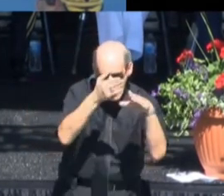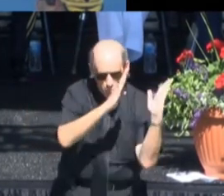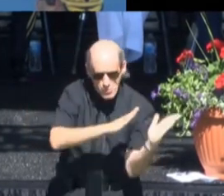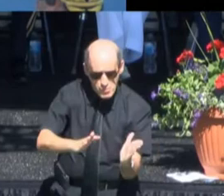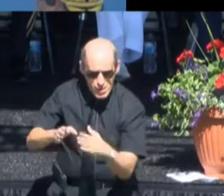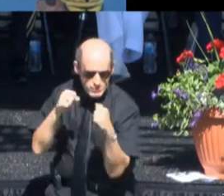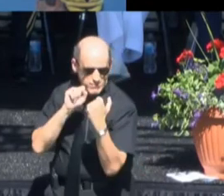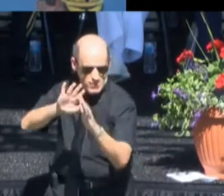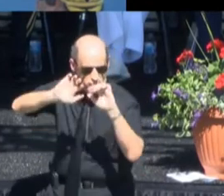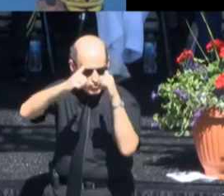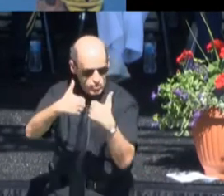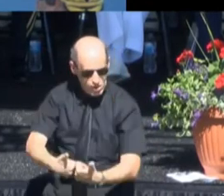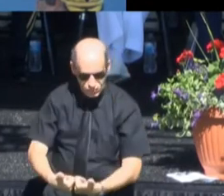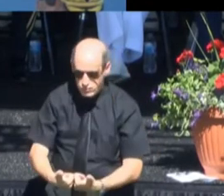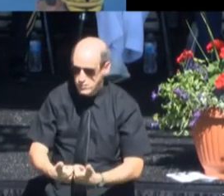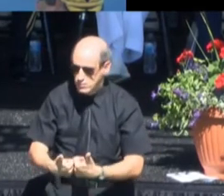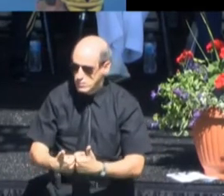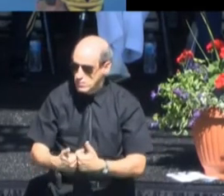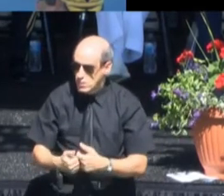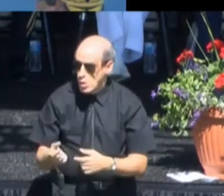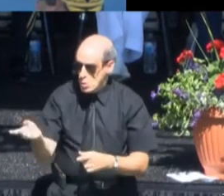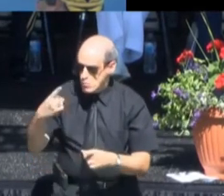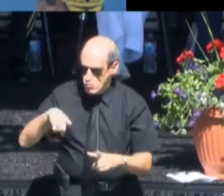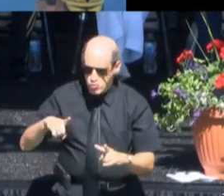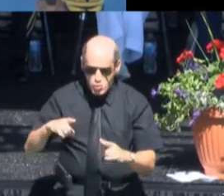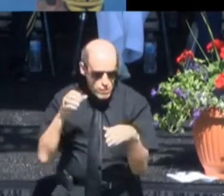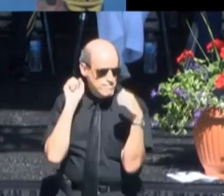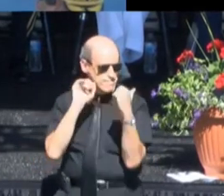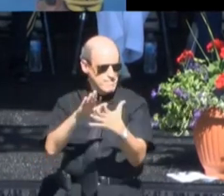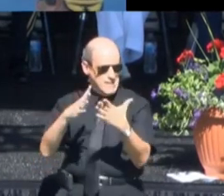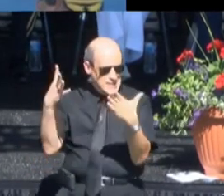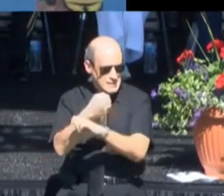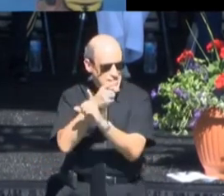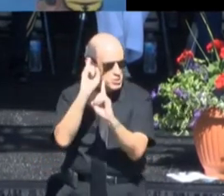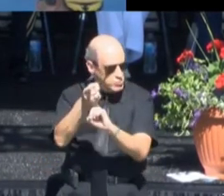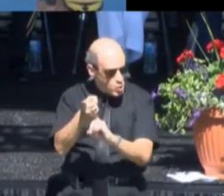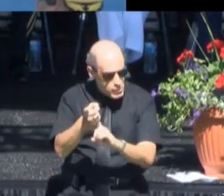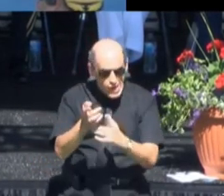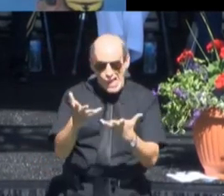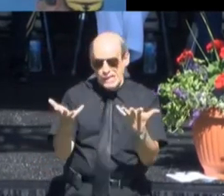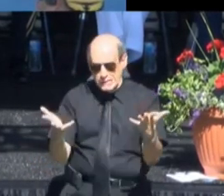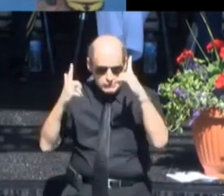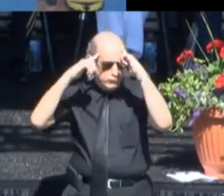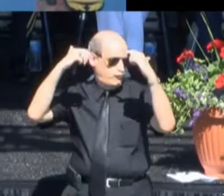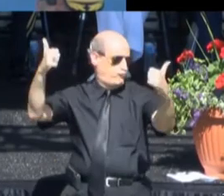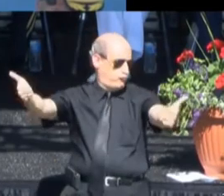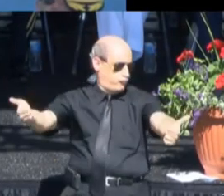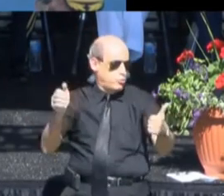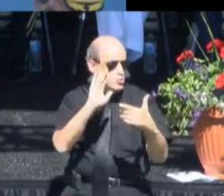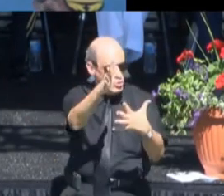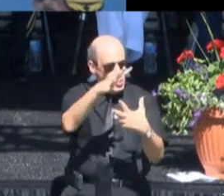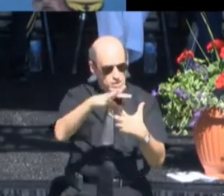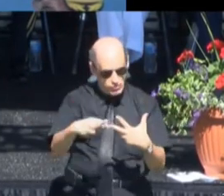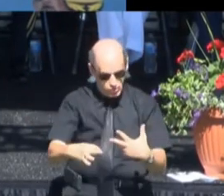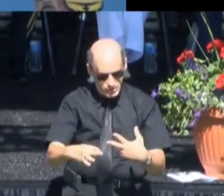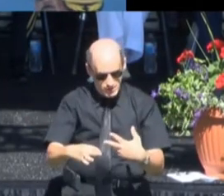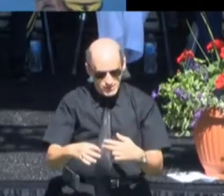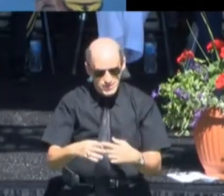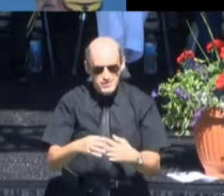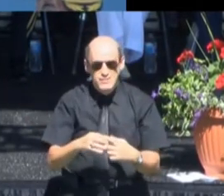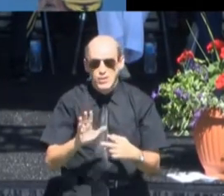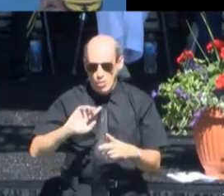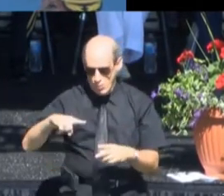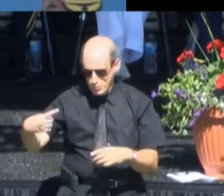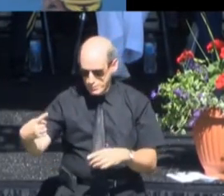challenges. Whether you step up and seize the moment is in your hands and in your hands